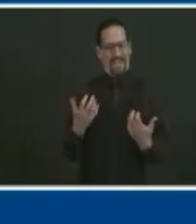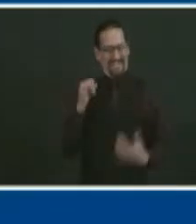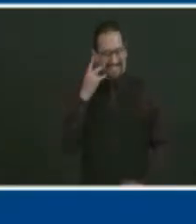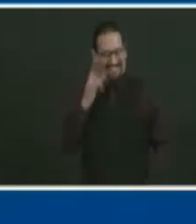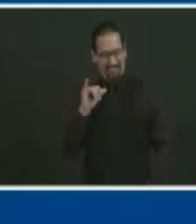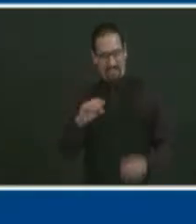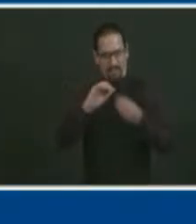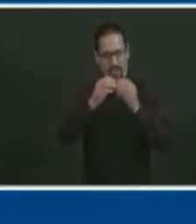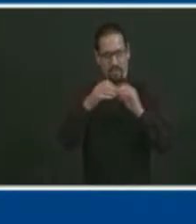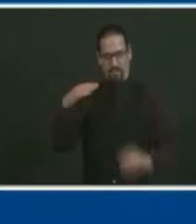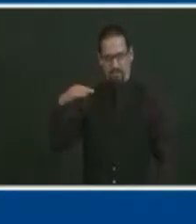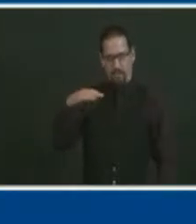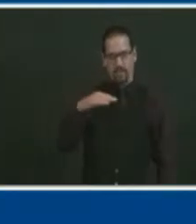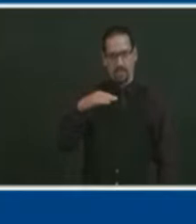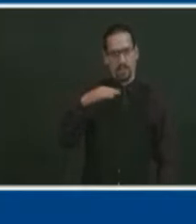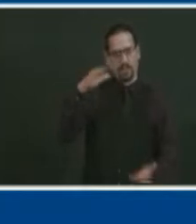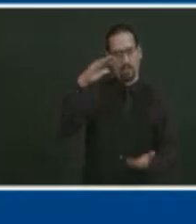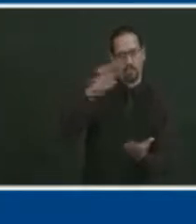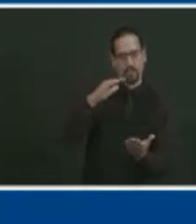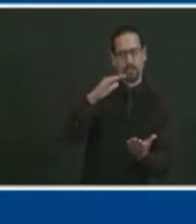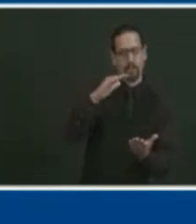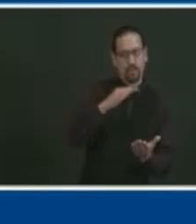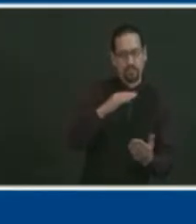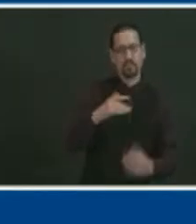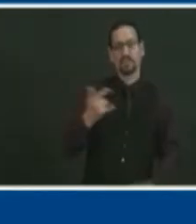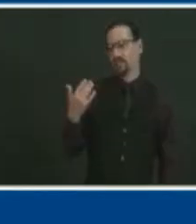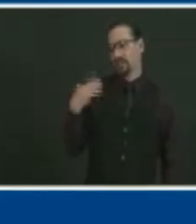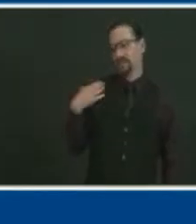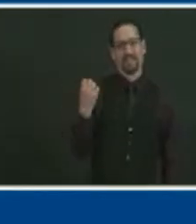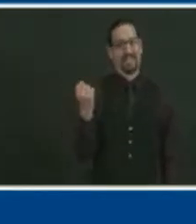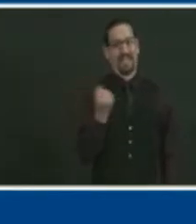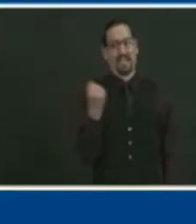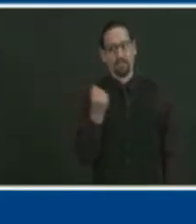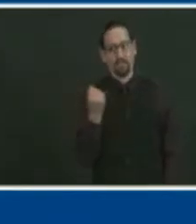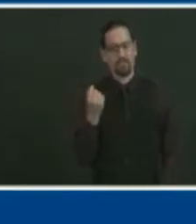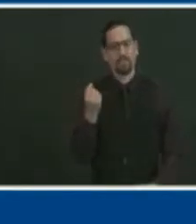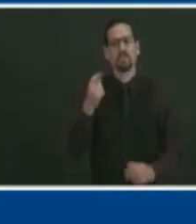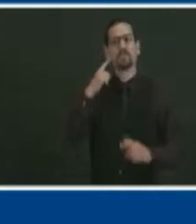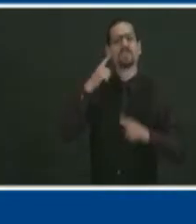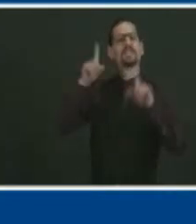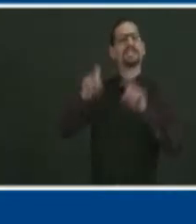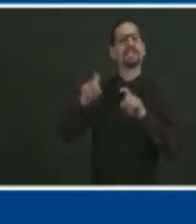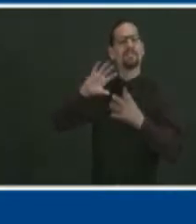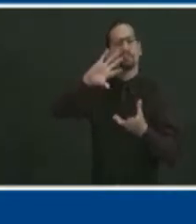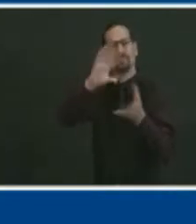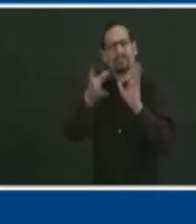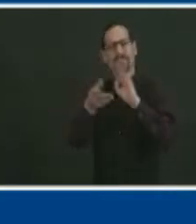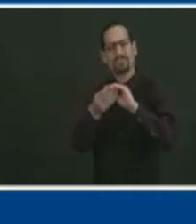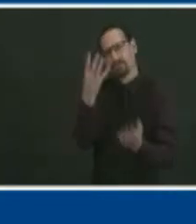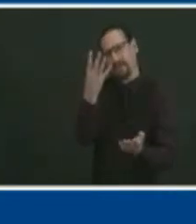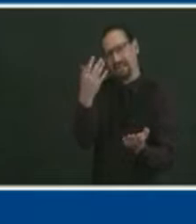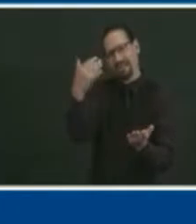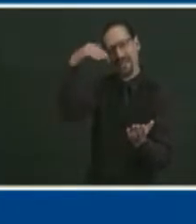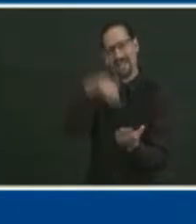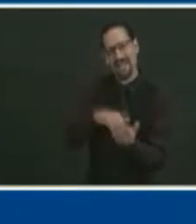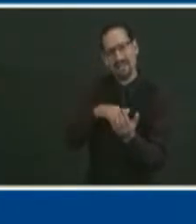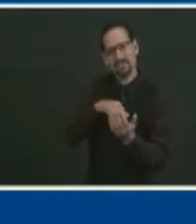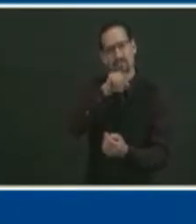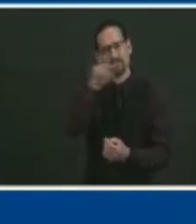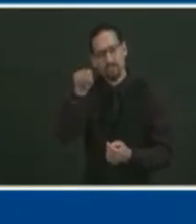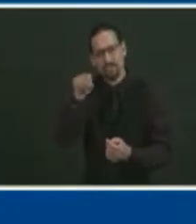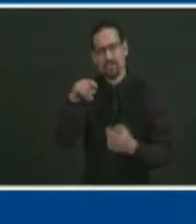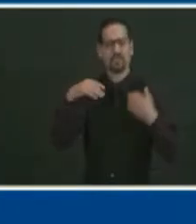So, for example, on Saturday, we tested just about 4,000 people. So a record day of testing. We tested